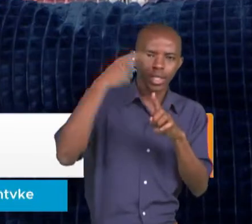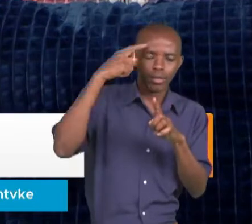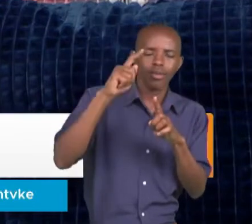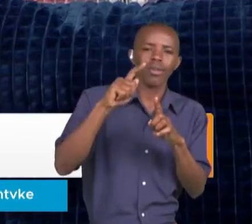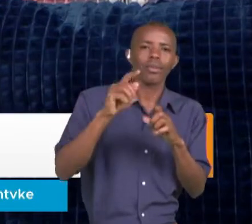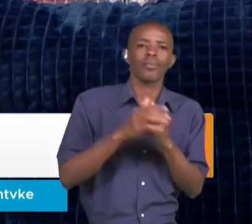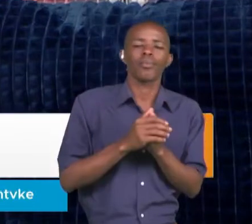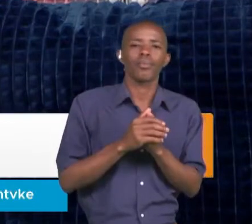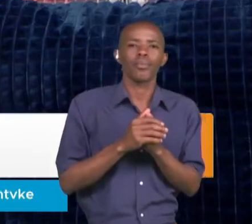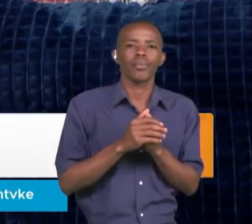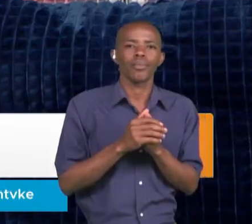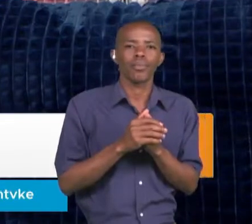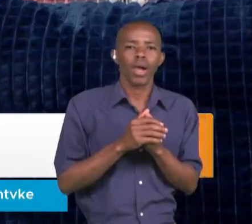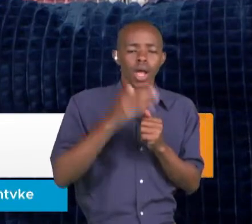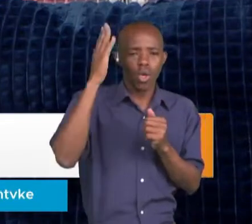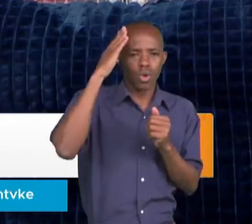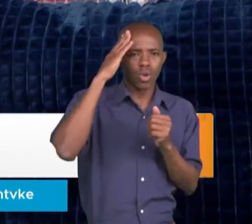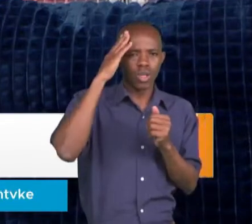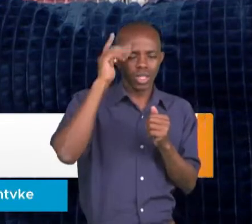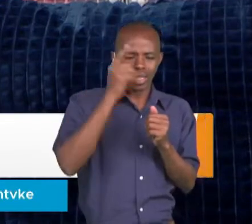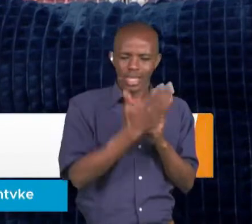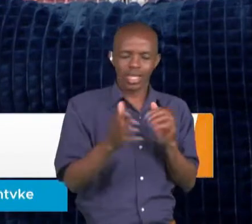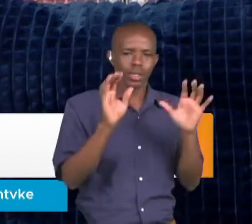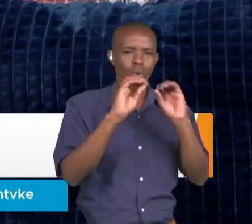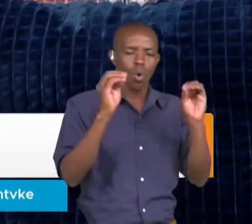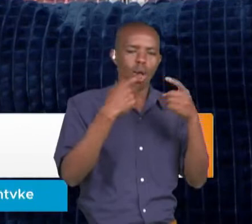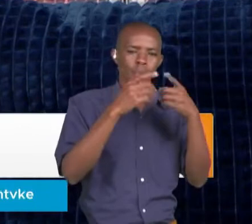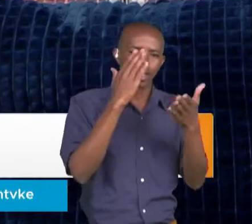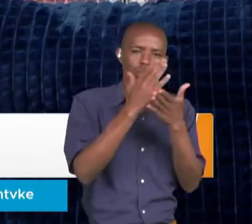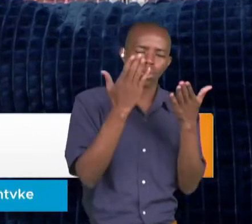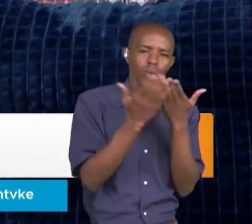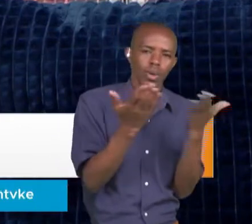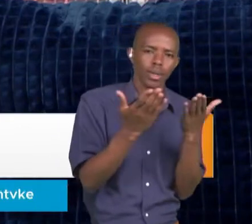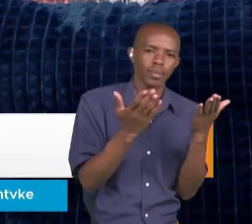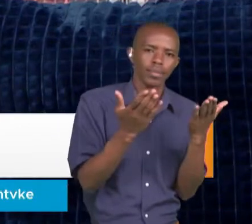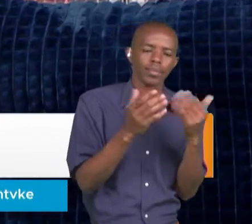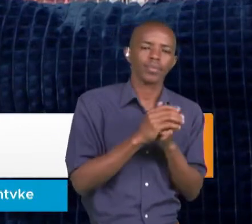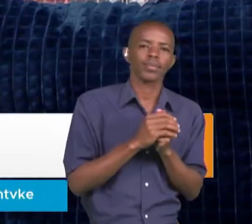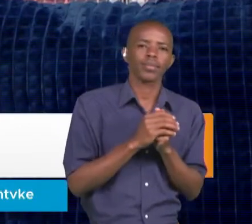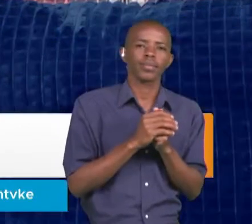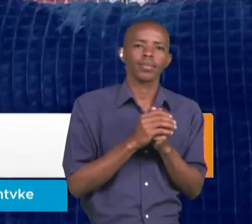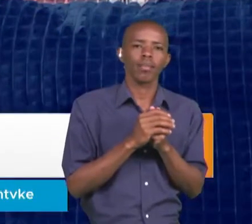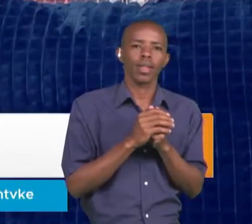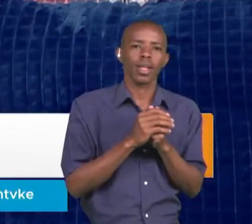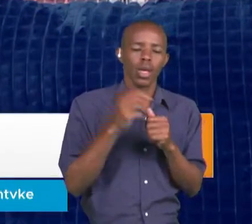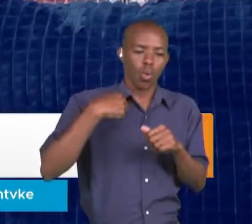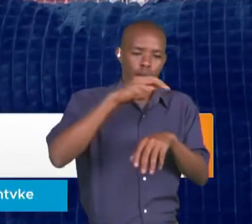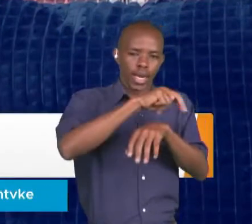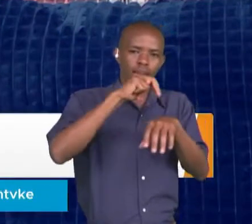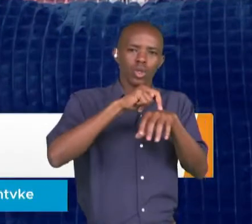of the day. Mm-hmm. So you don't know these things. But the truth of the fact is that, you know, as a nation, we have to